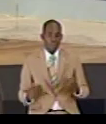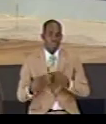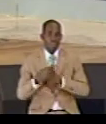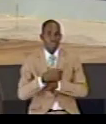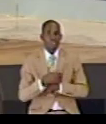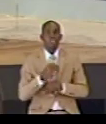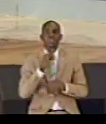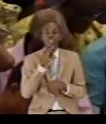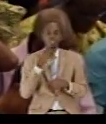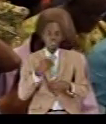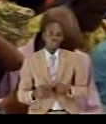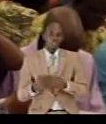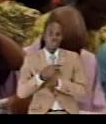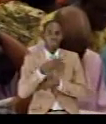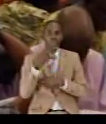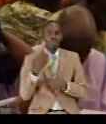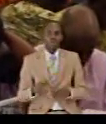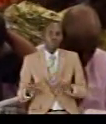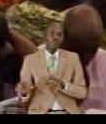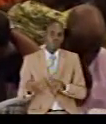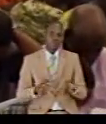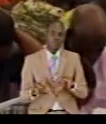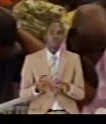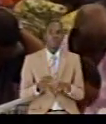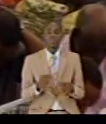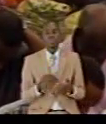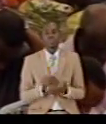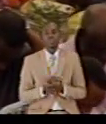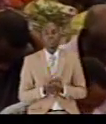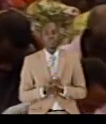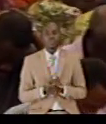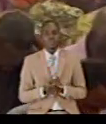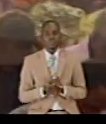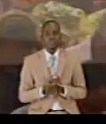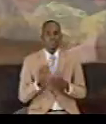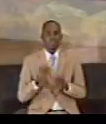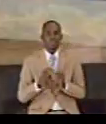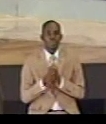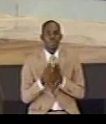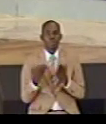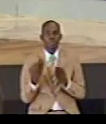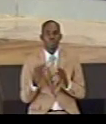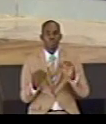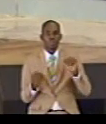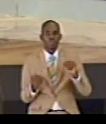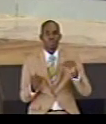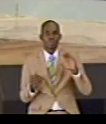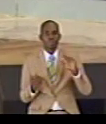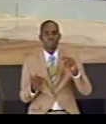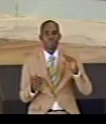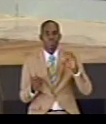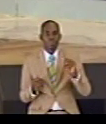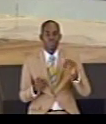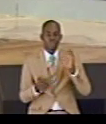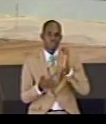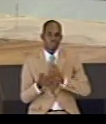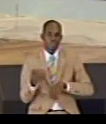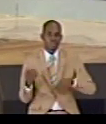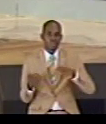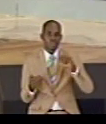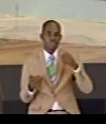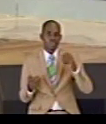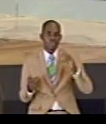a day of performance. Acts chapter 16. Acts chapter